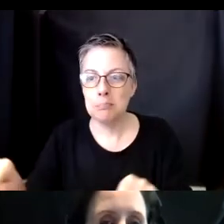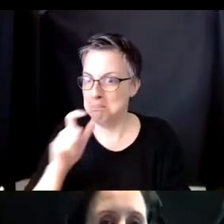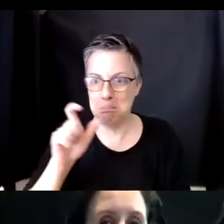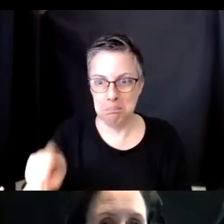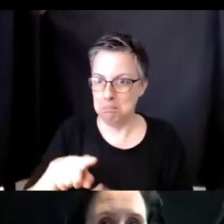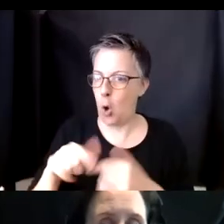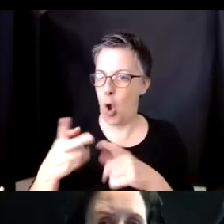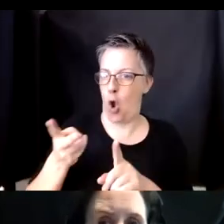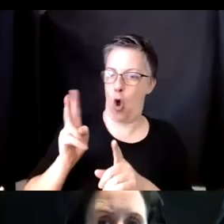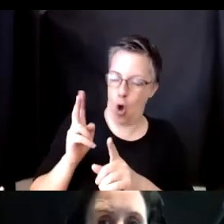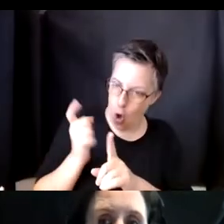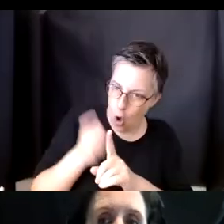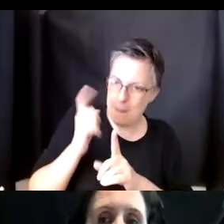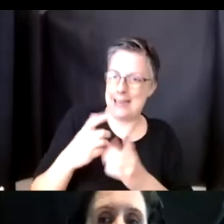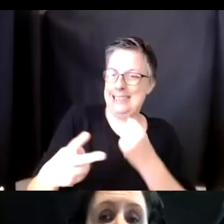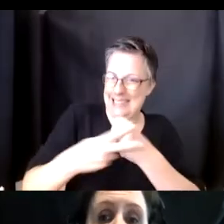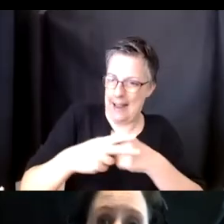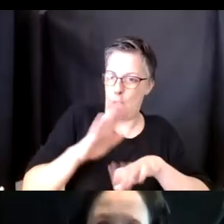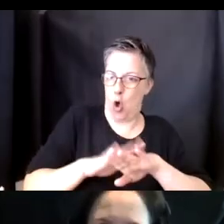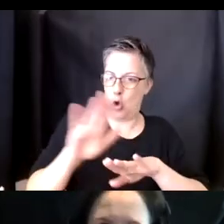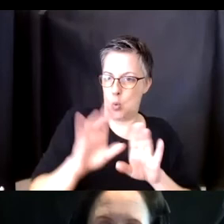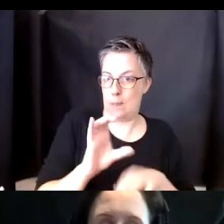automatically saved directly on your computer. It